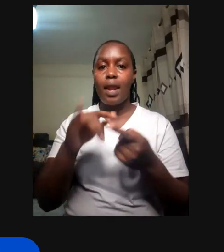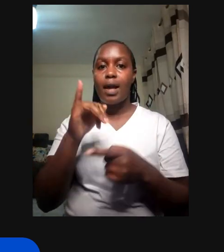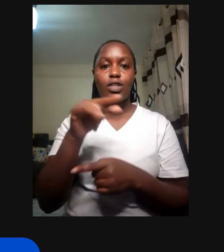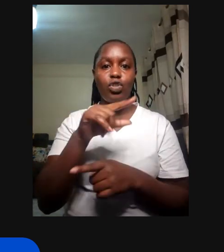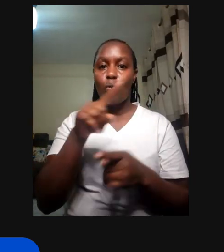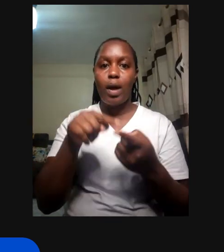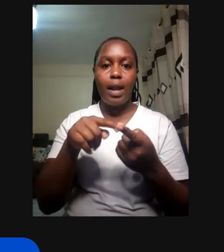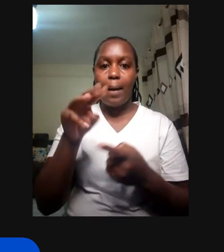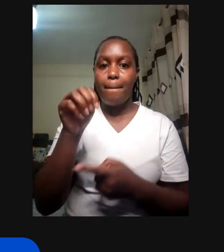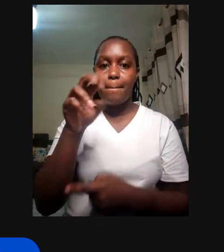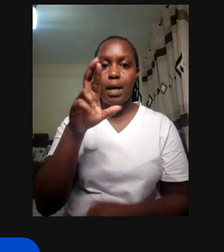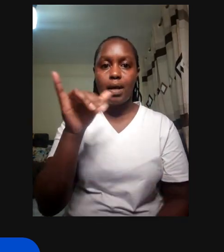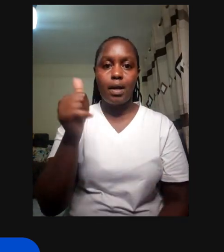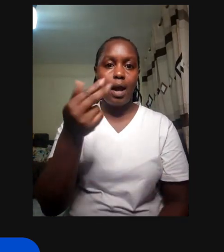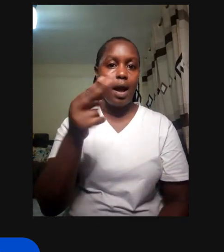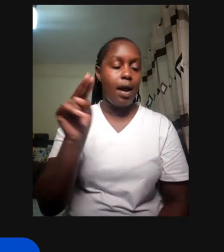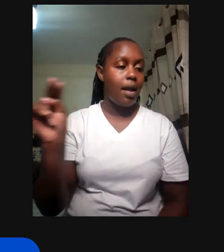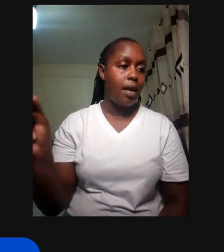Marianne.